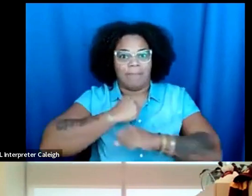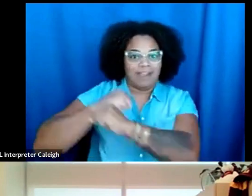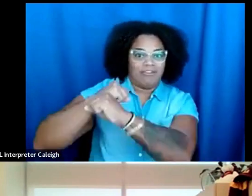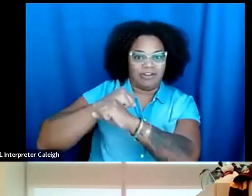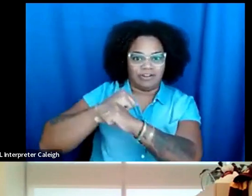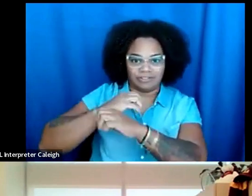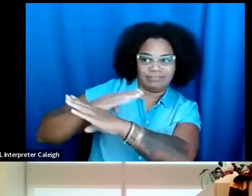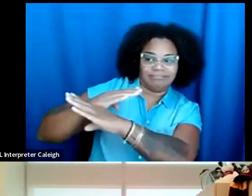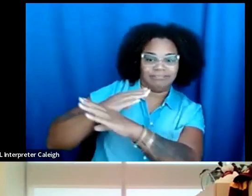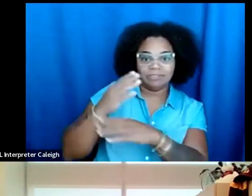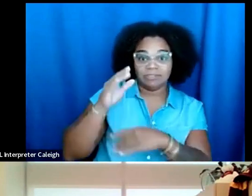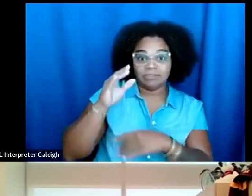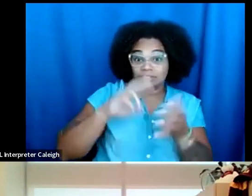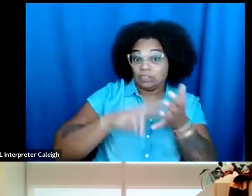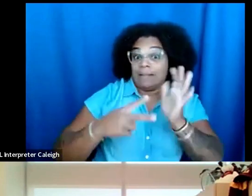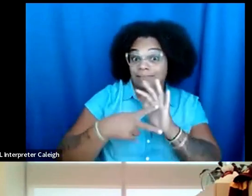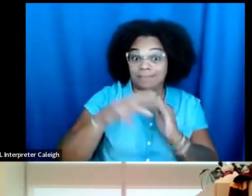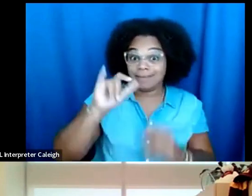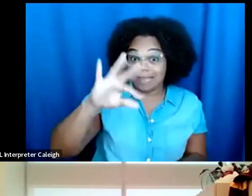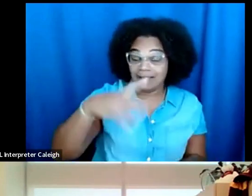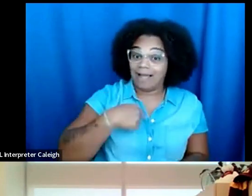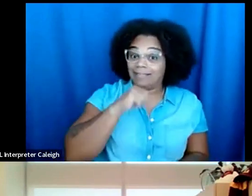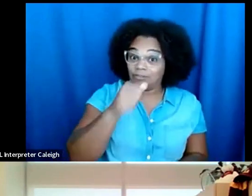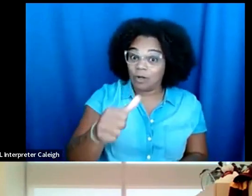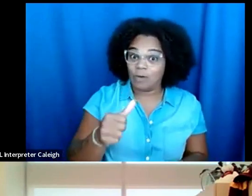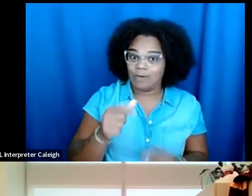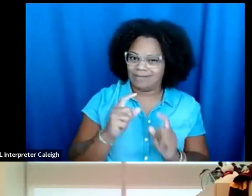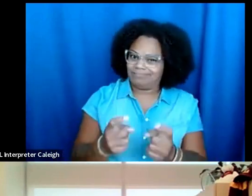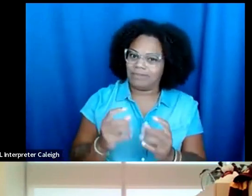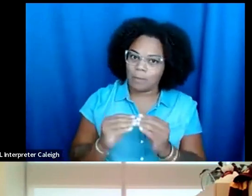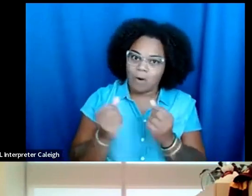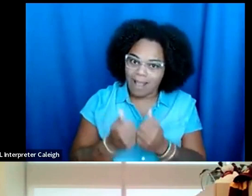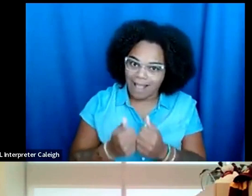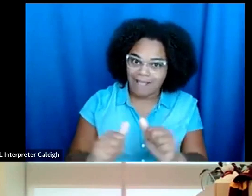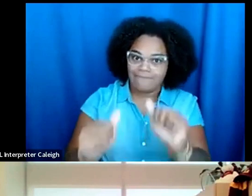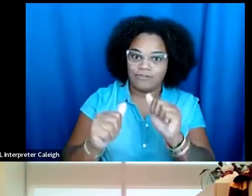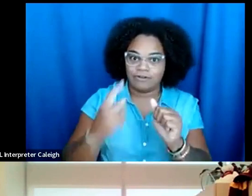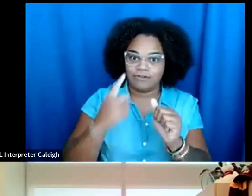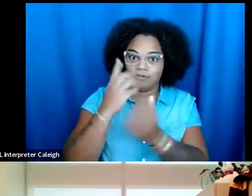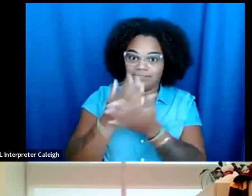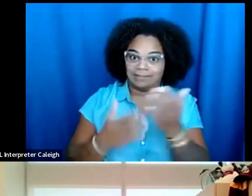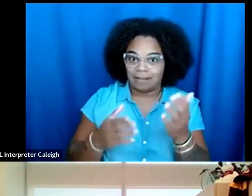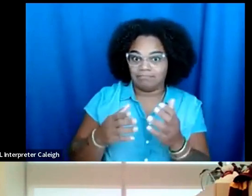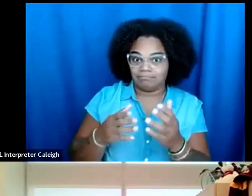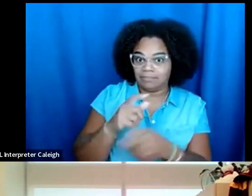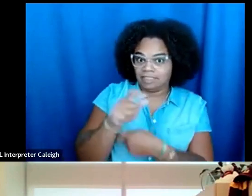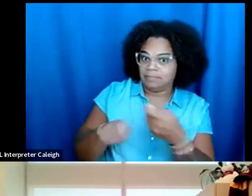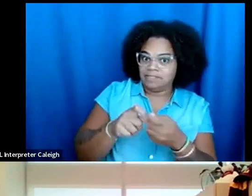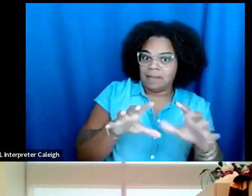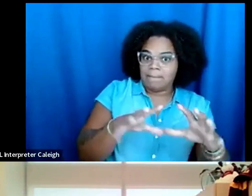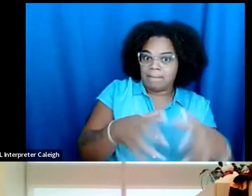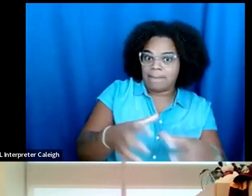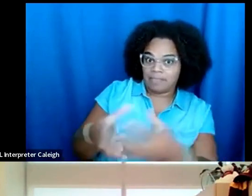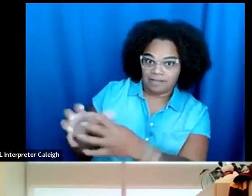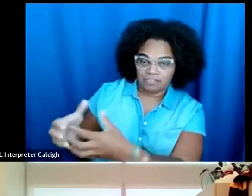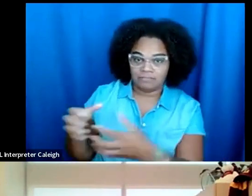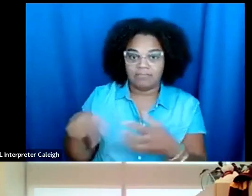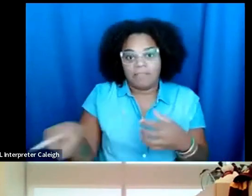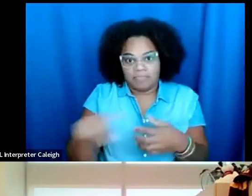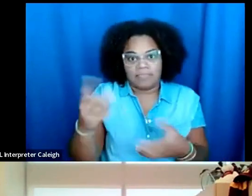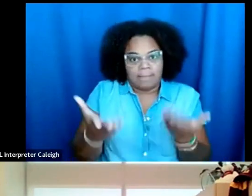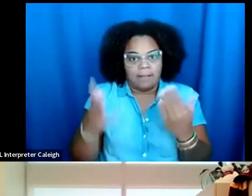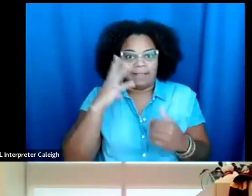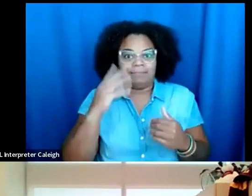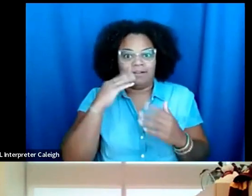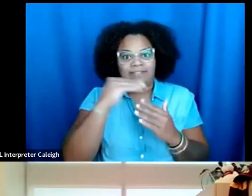efforts for different populations, then there might be disparities in outcomes. And so at the beginning of the trial,